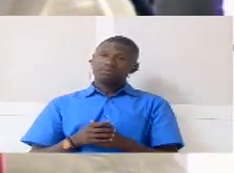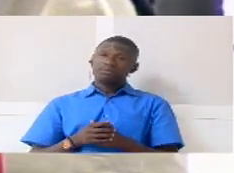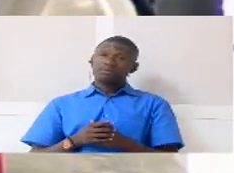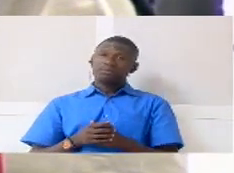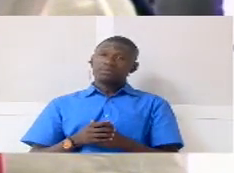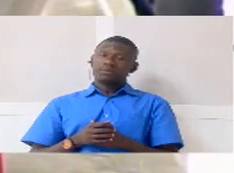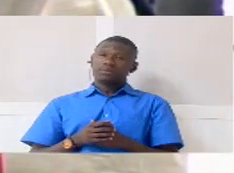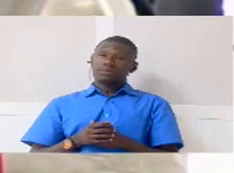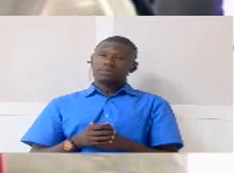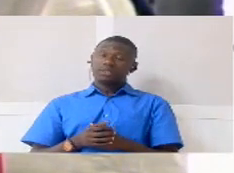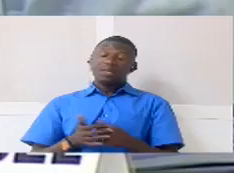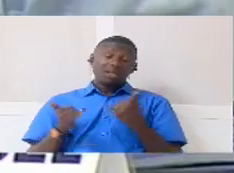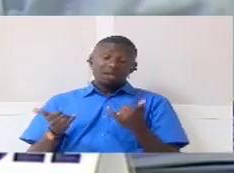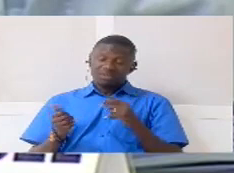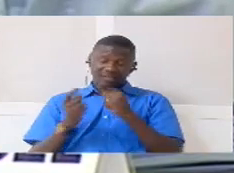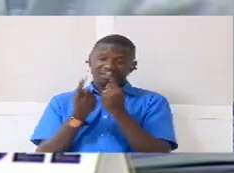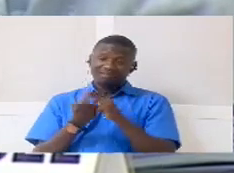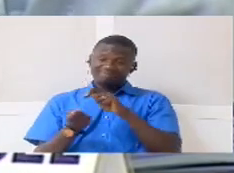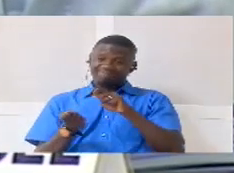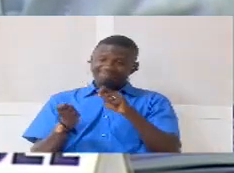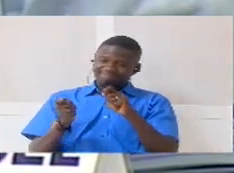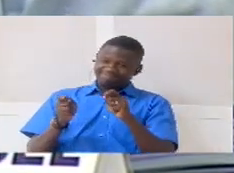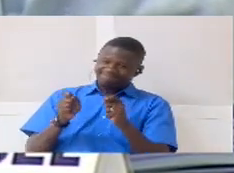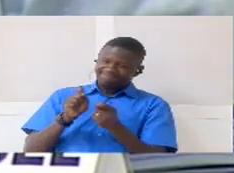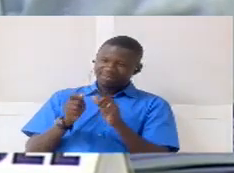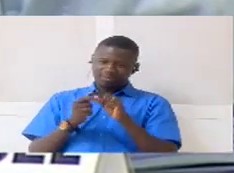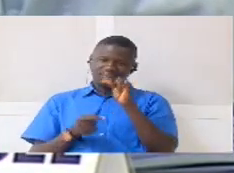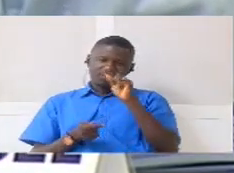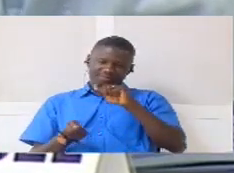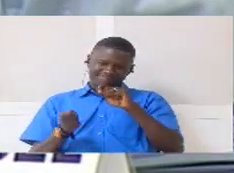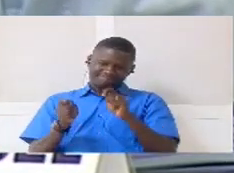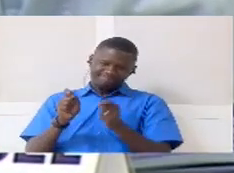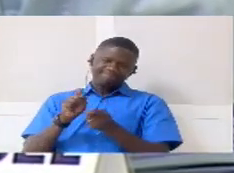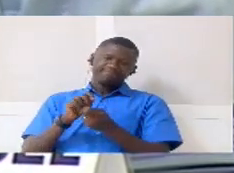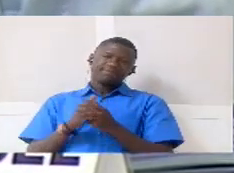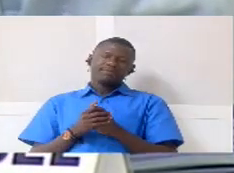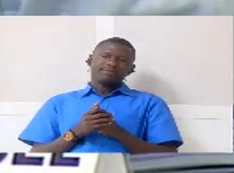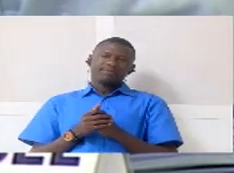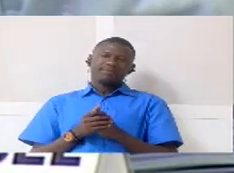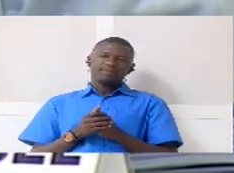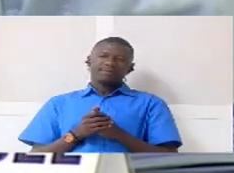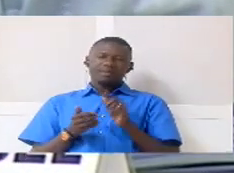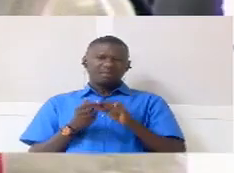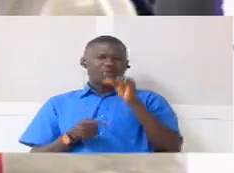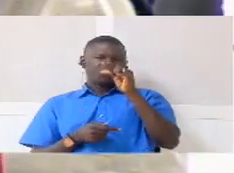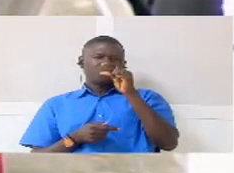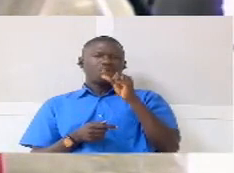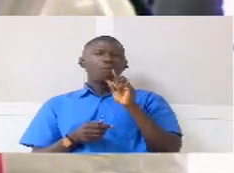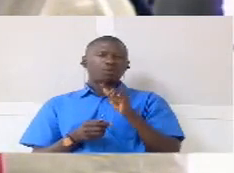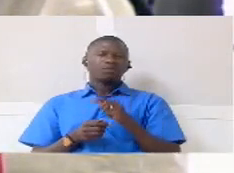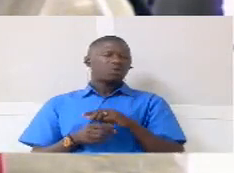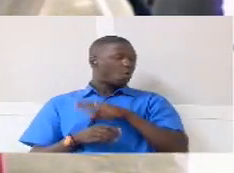a little bit lax at the moment. Yes, a little bit. But still terrible.